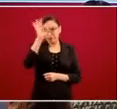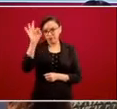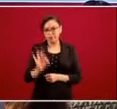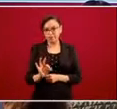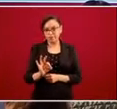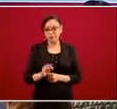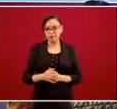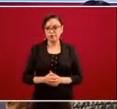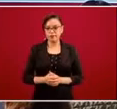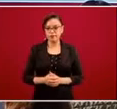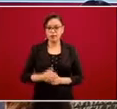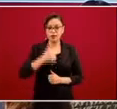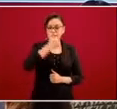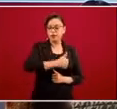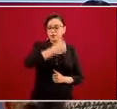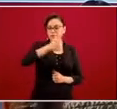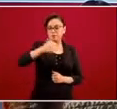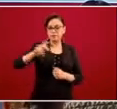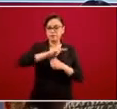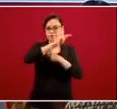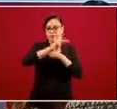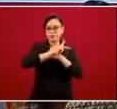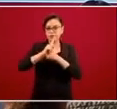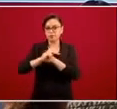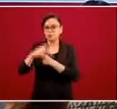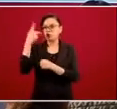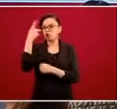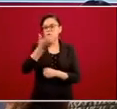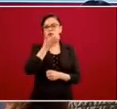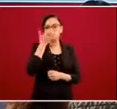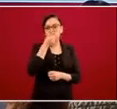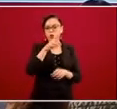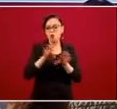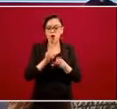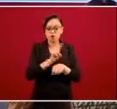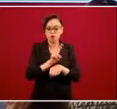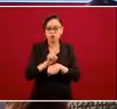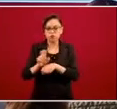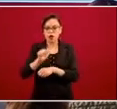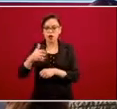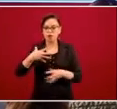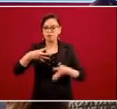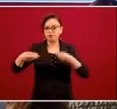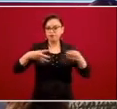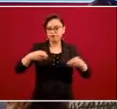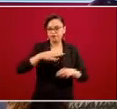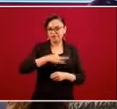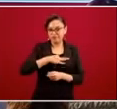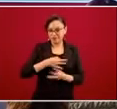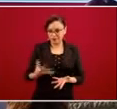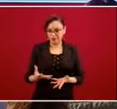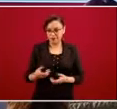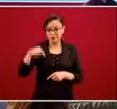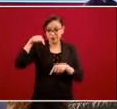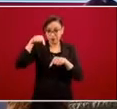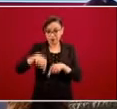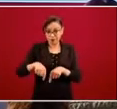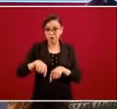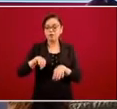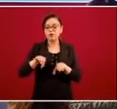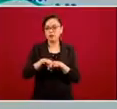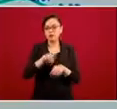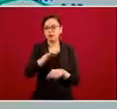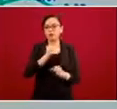overall fatality of 7.72. Well, each country has its own method of epidemiological